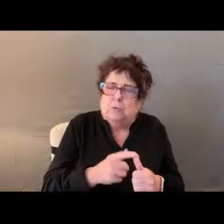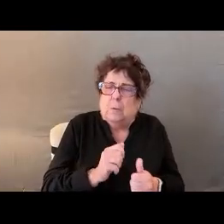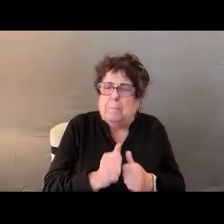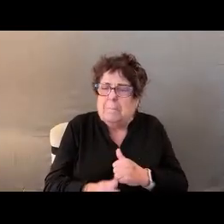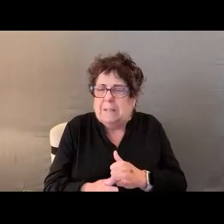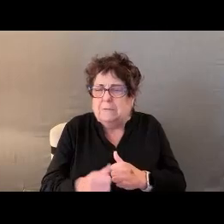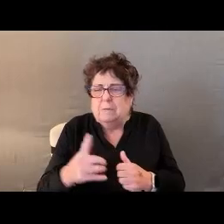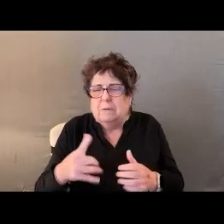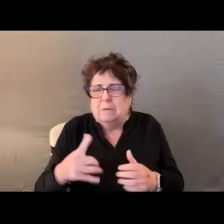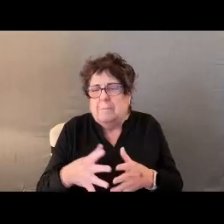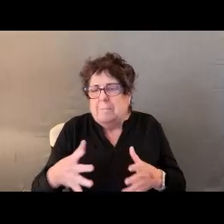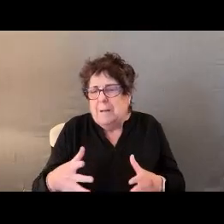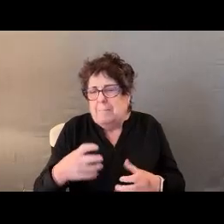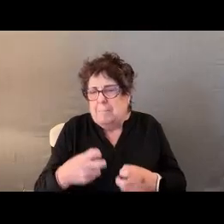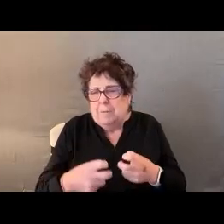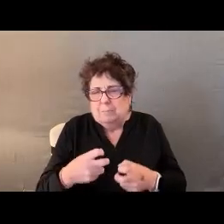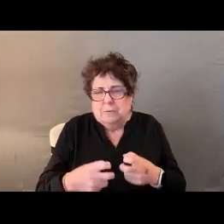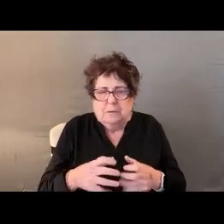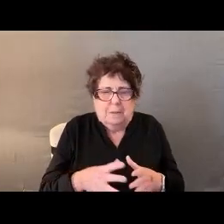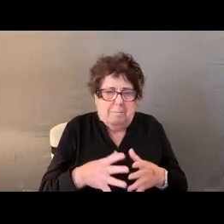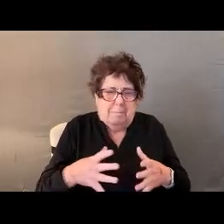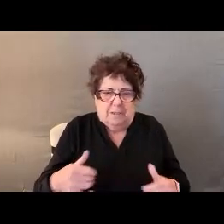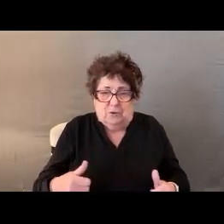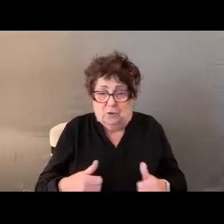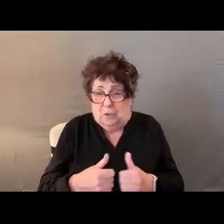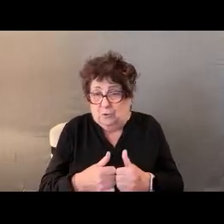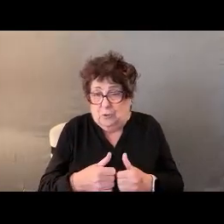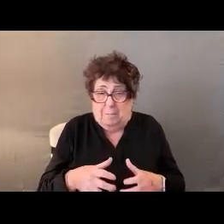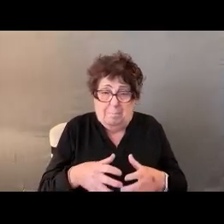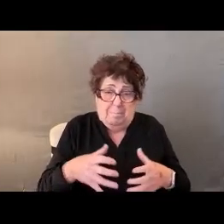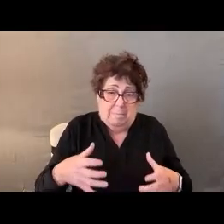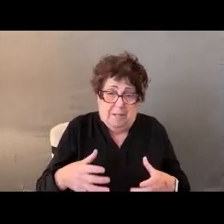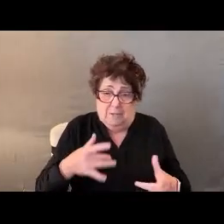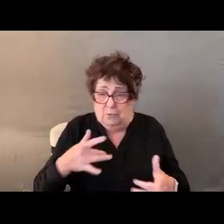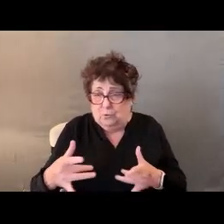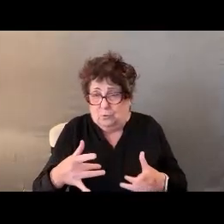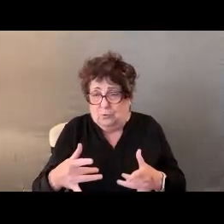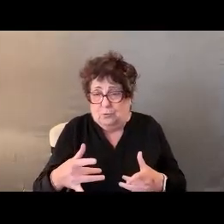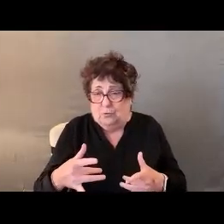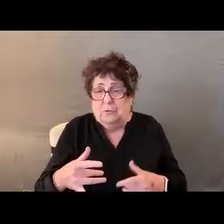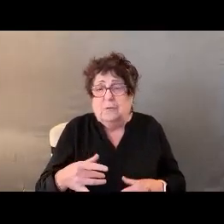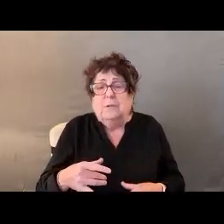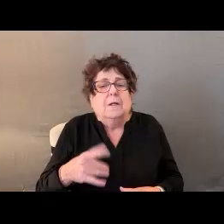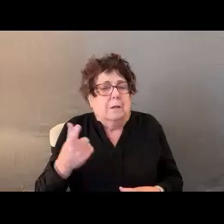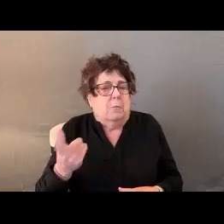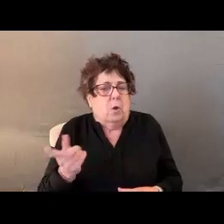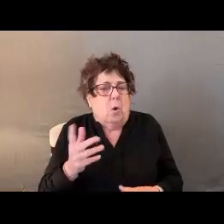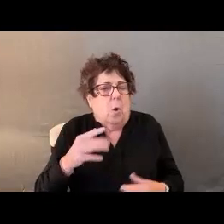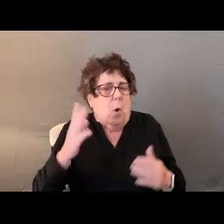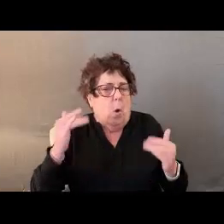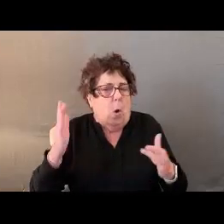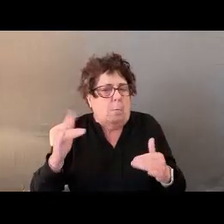concerns were, and we hope to go back to them before the plan is adopted to get more specific feedback on the